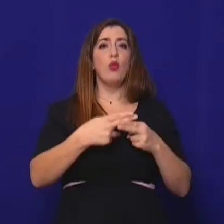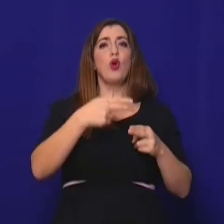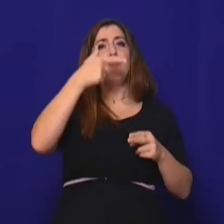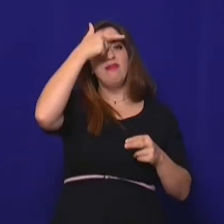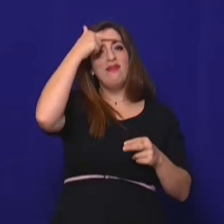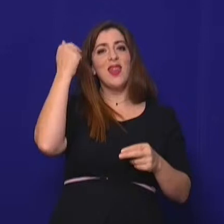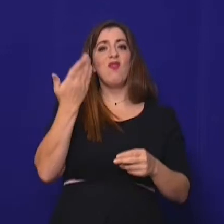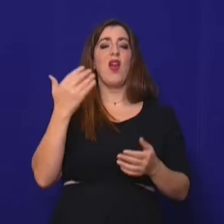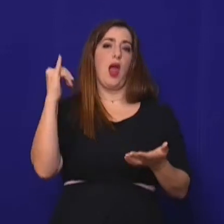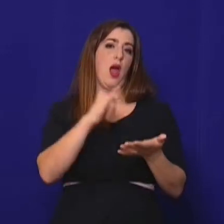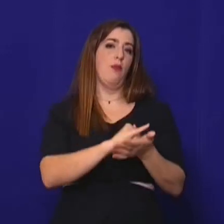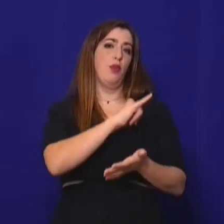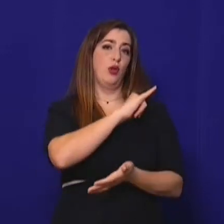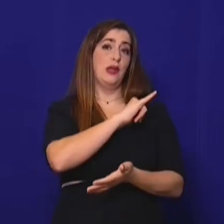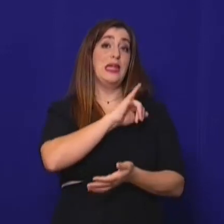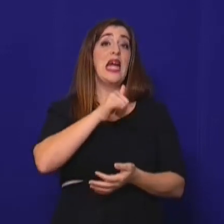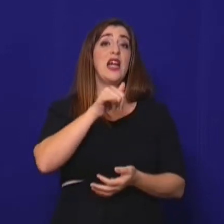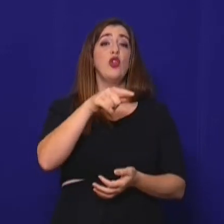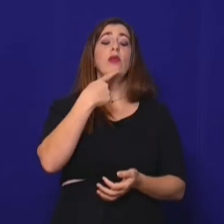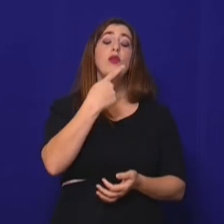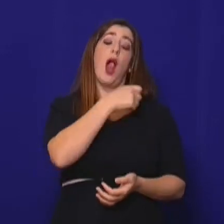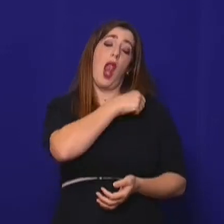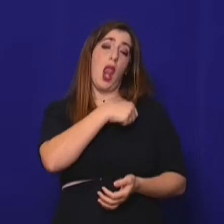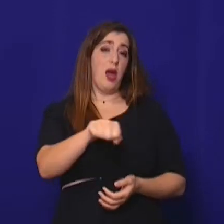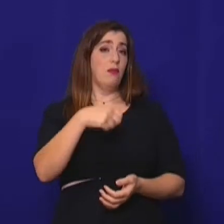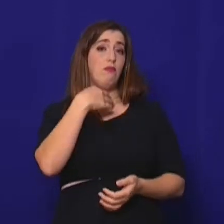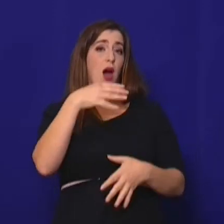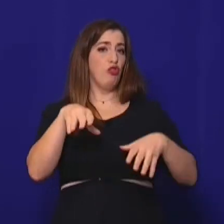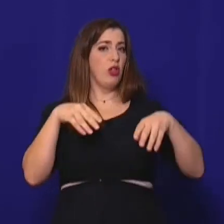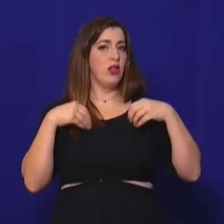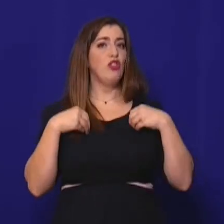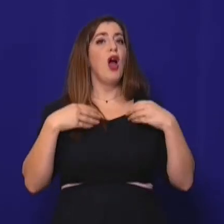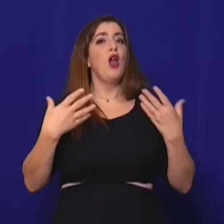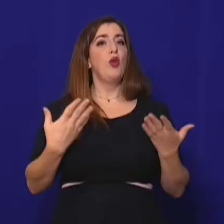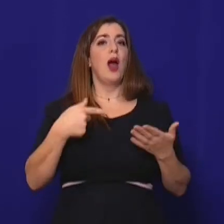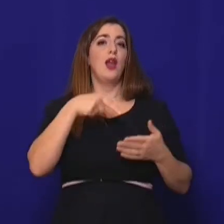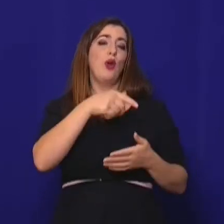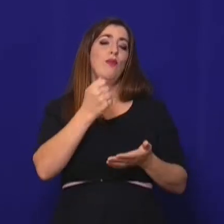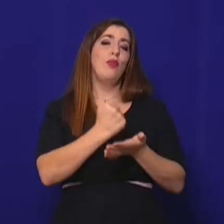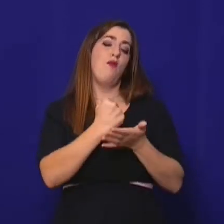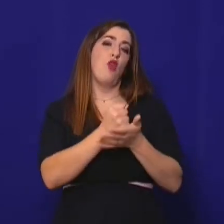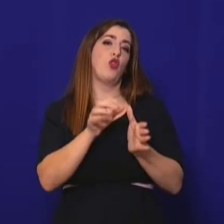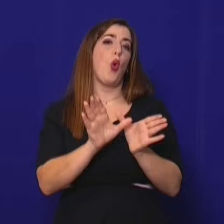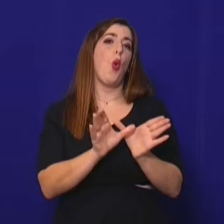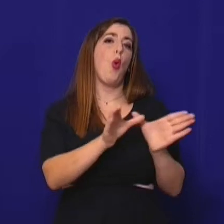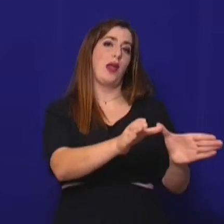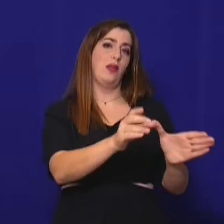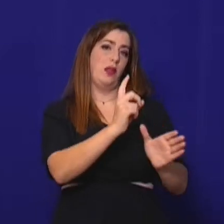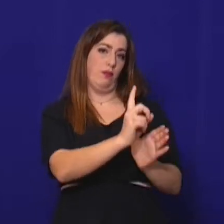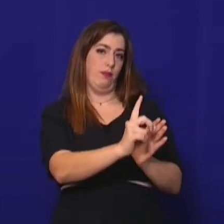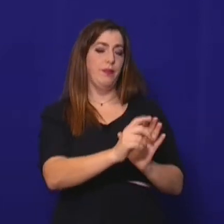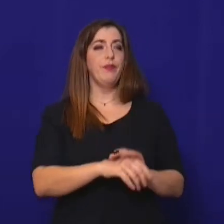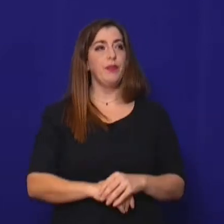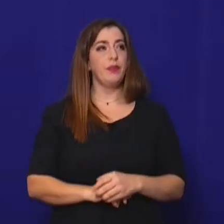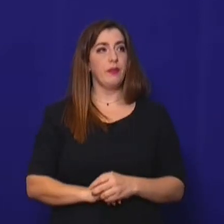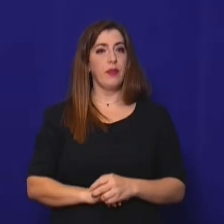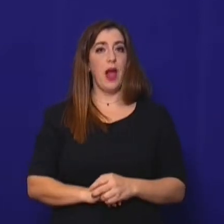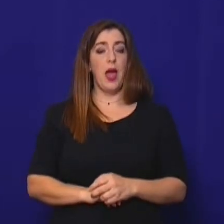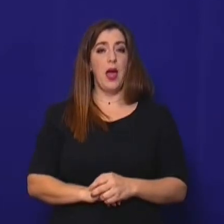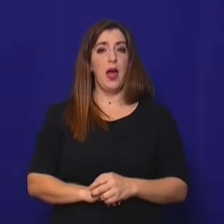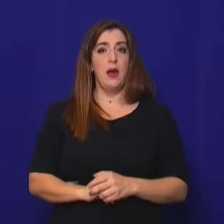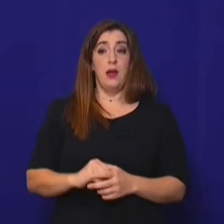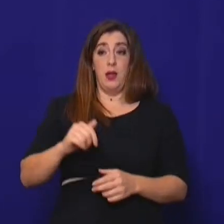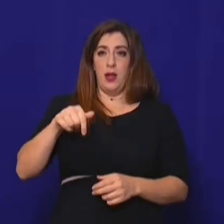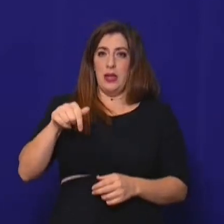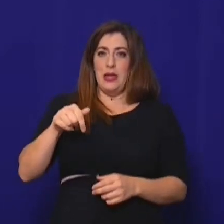Infatti aħna dawn it-tests bħalma rajtu issa bir-rapid tests komplejna nżidu iktar u infatti